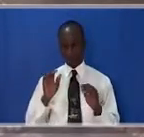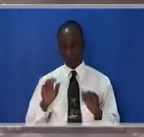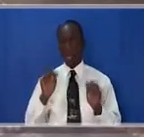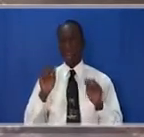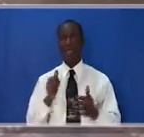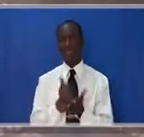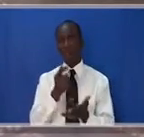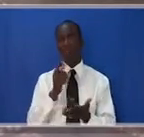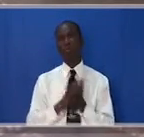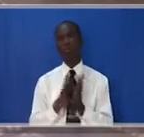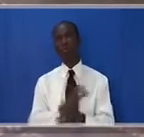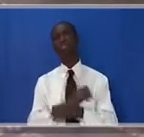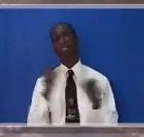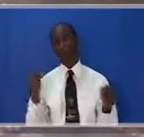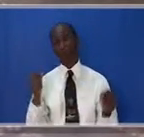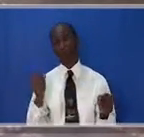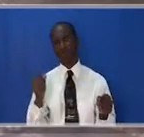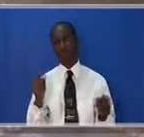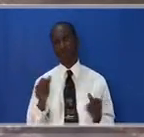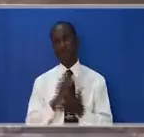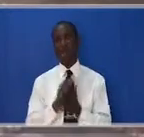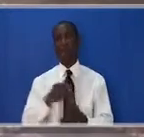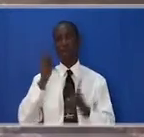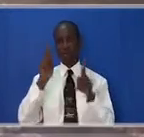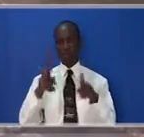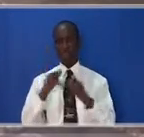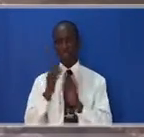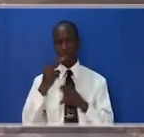quite genial, did she dear papa walk Christo?